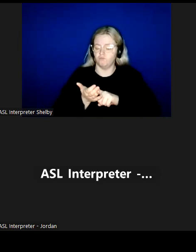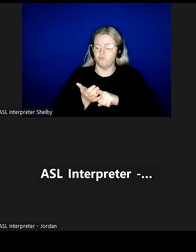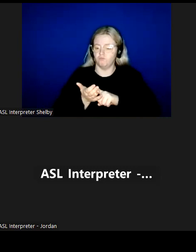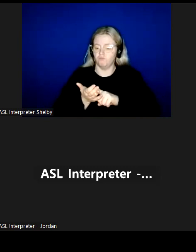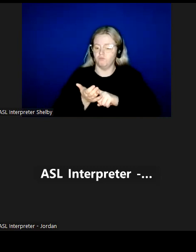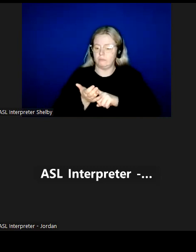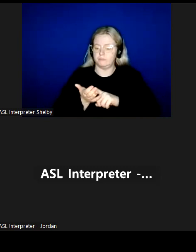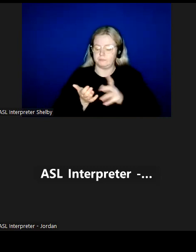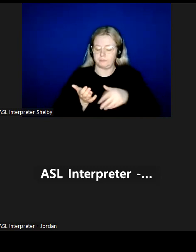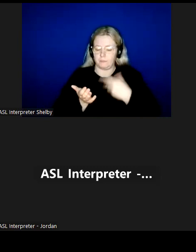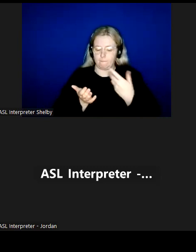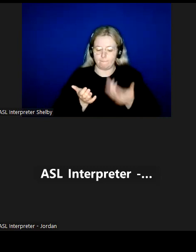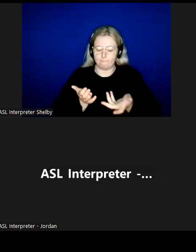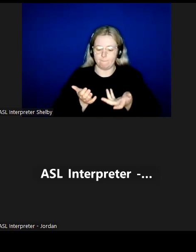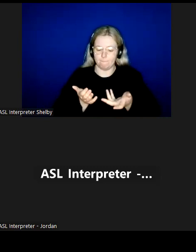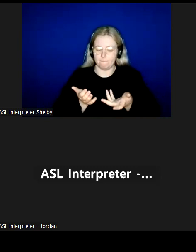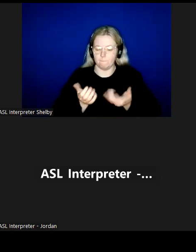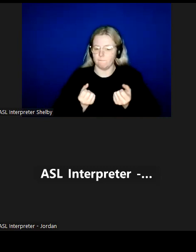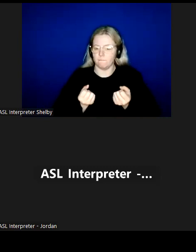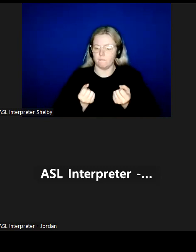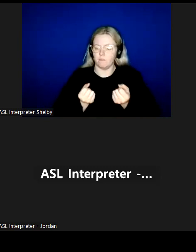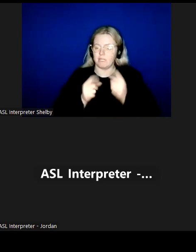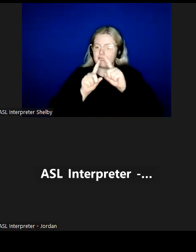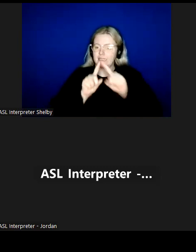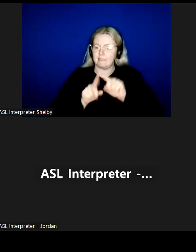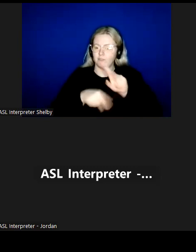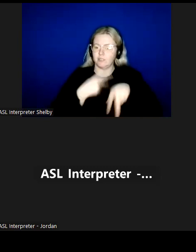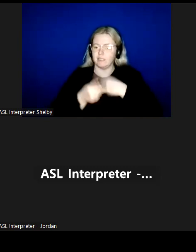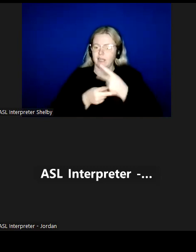are types of grief that do not